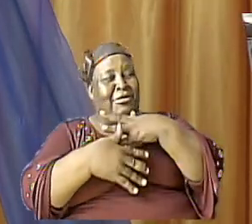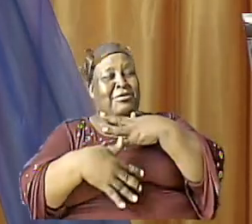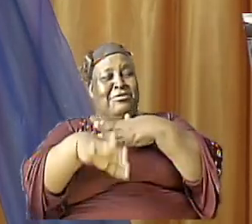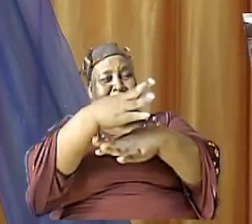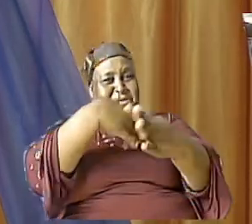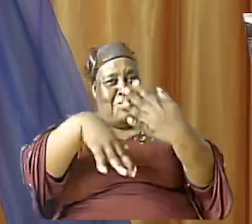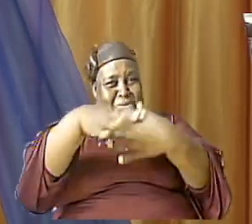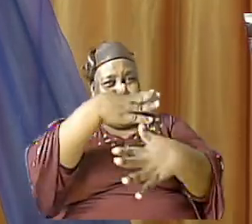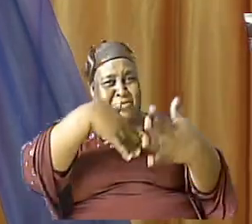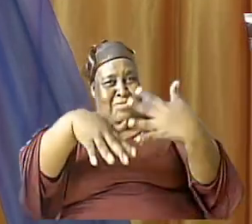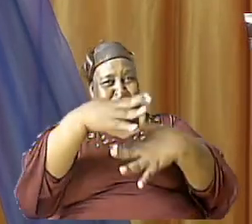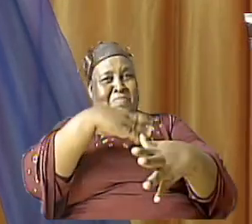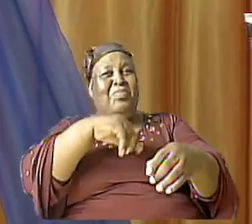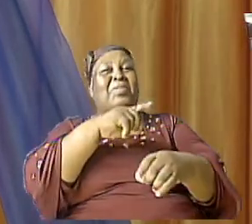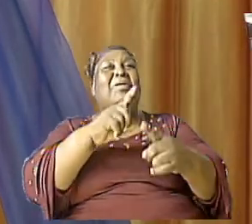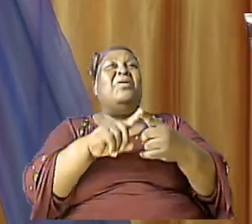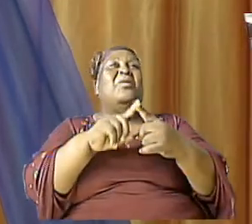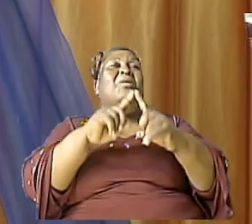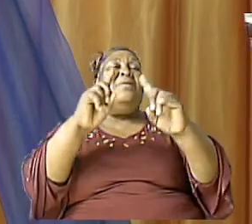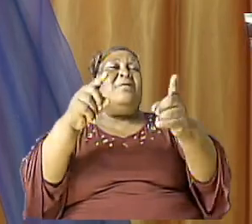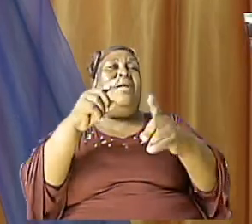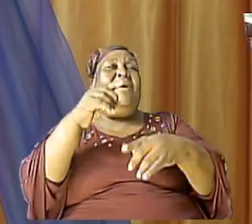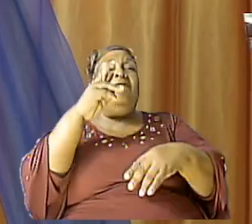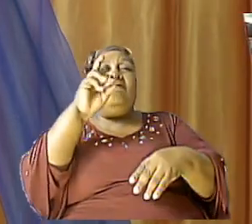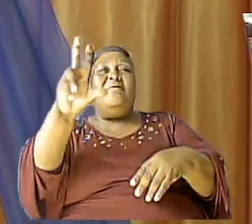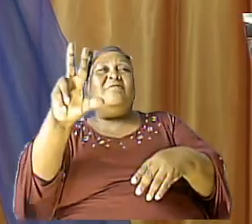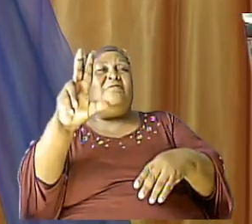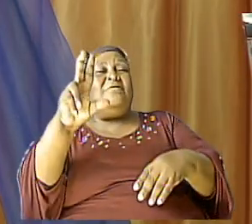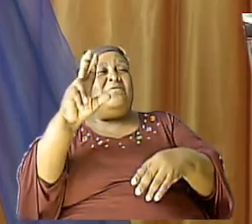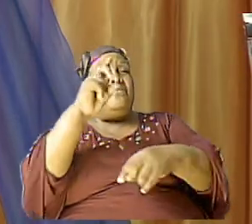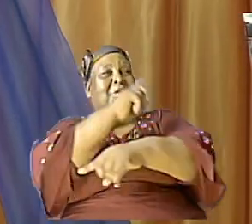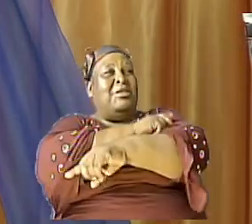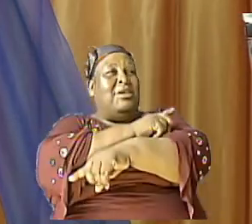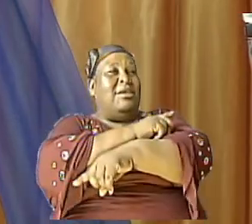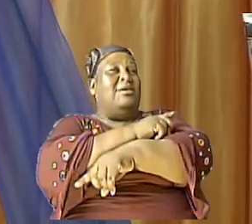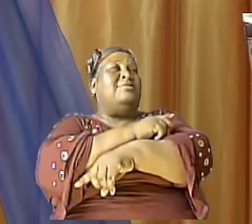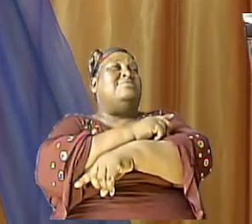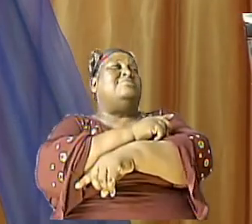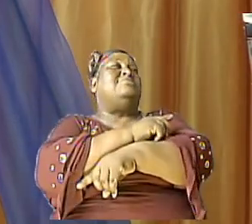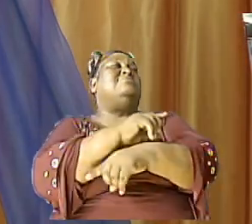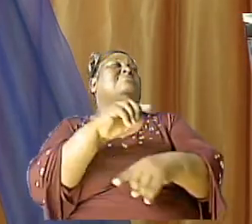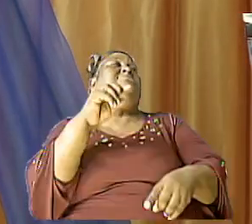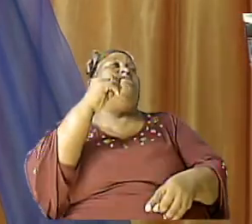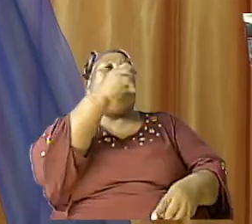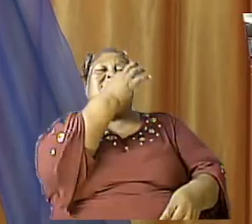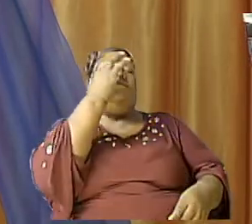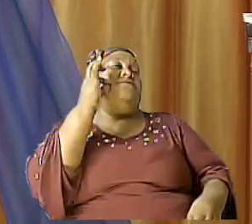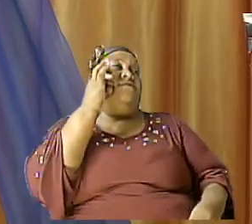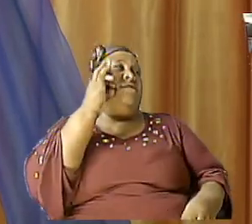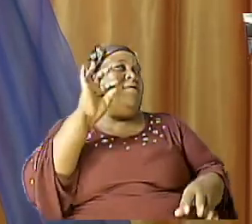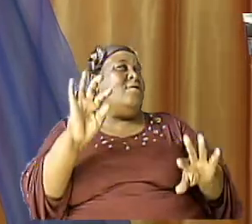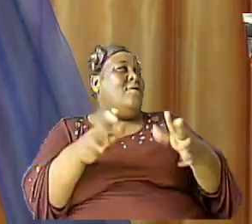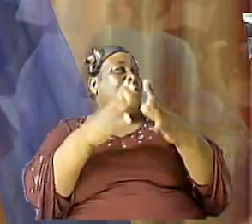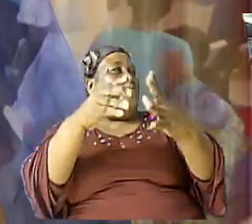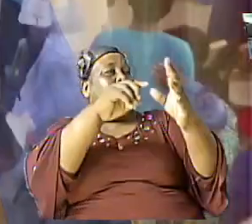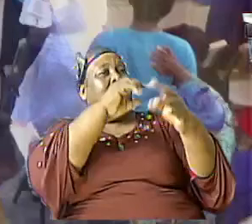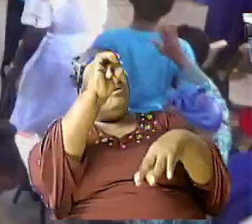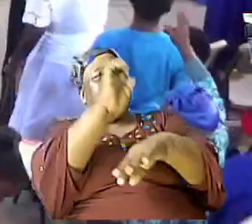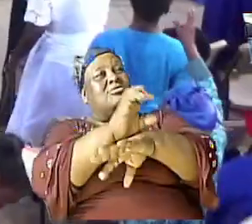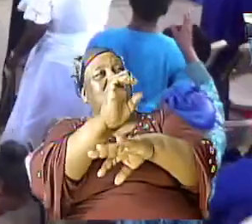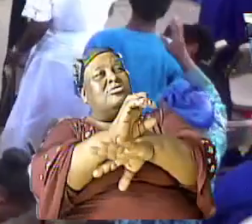especially when you have gone 3 days into fasting. Come on, we praise the Lord, somebody. Praise the Lord, Church of the Living